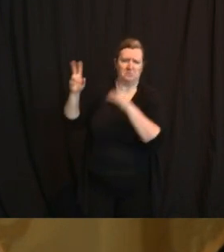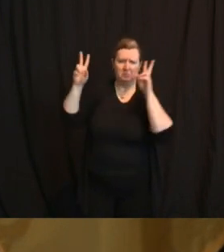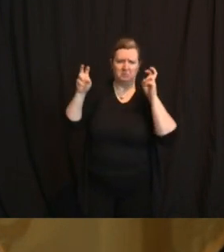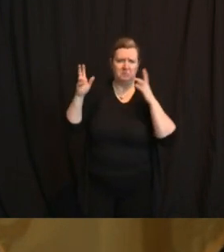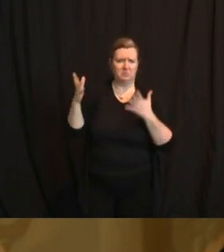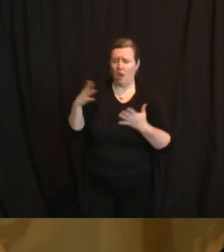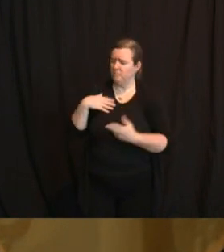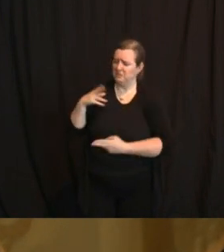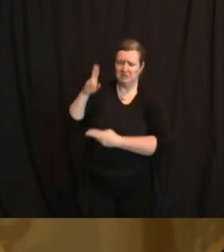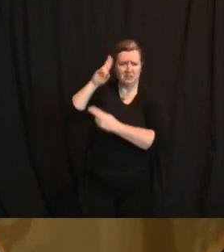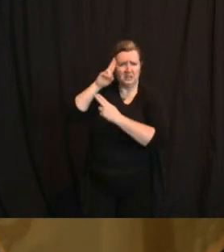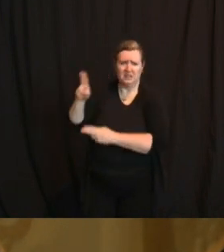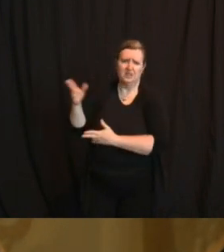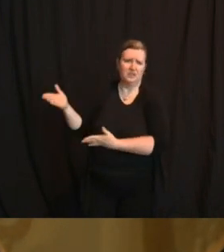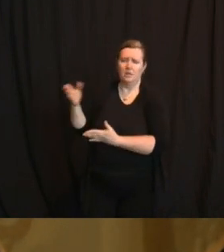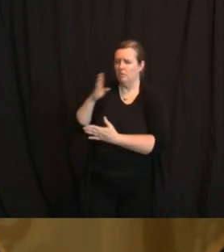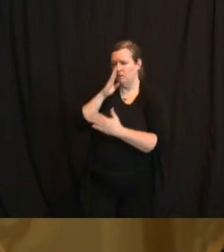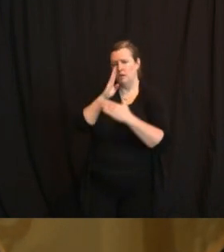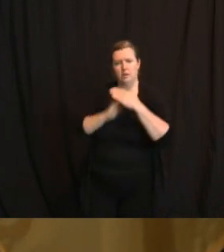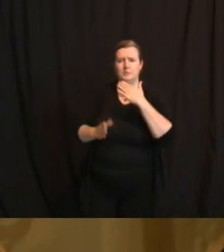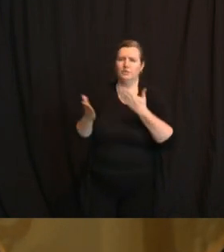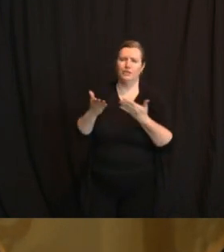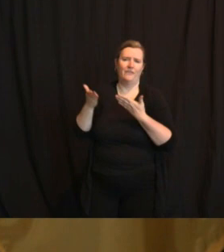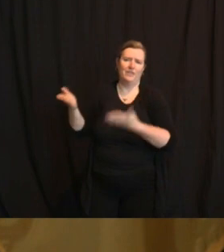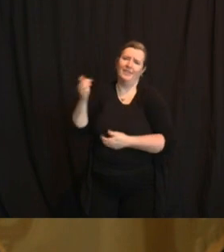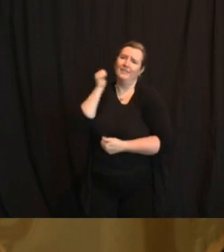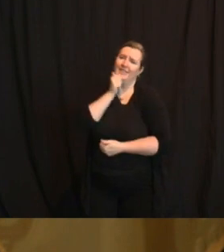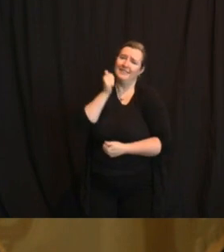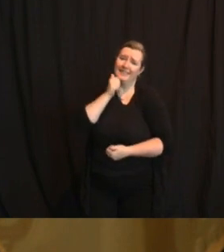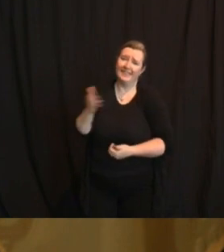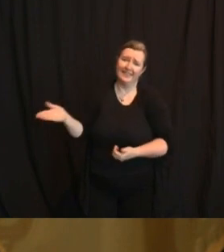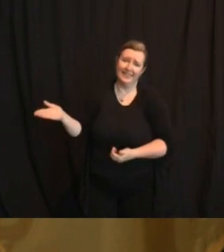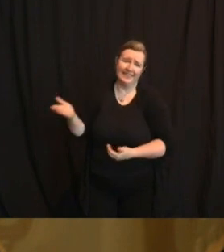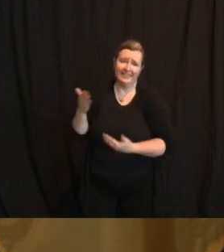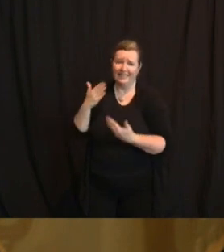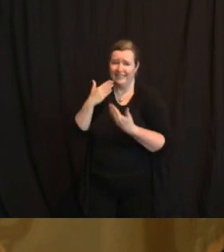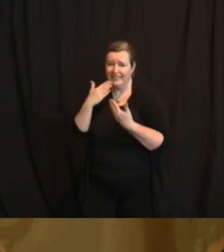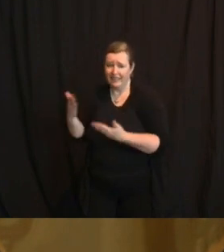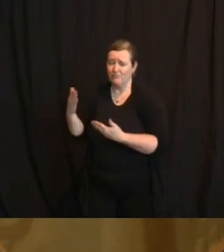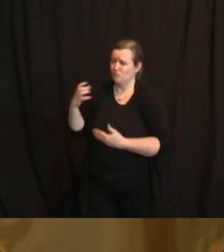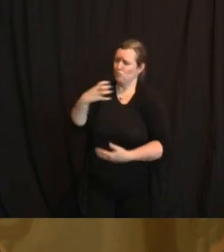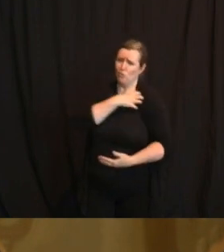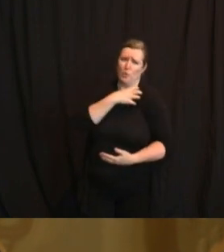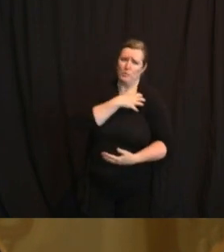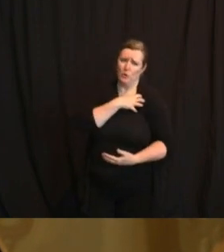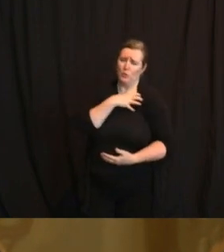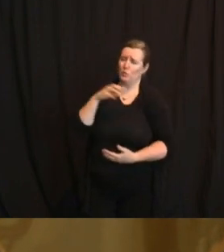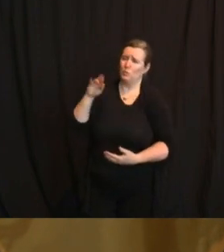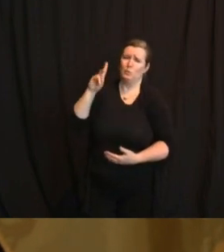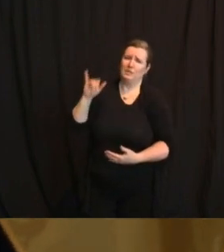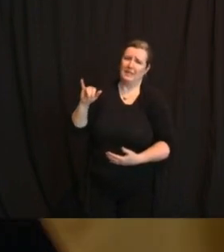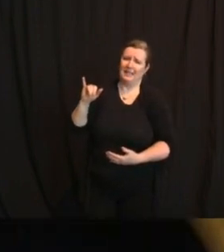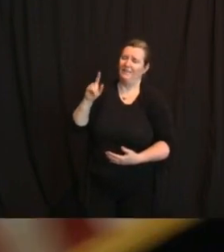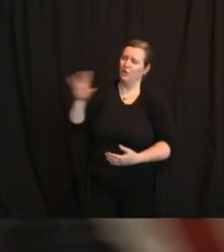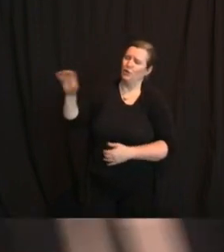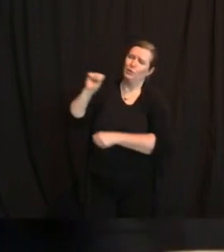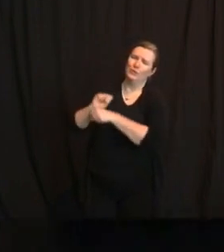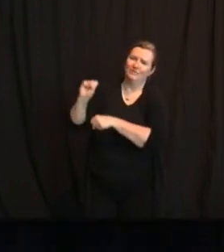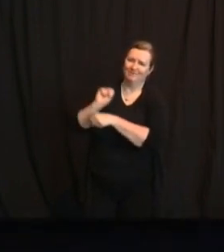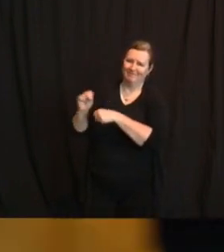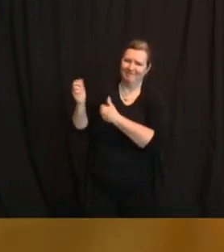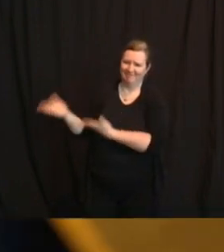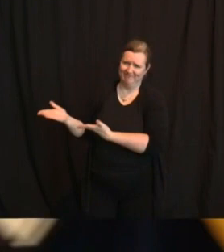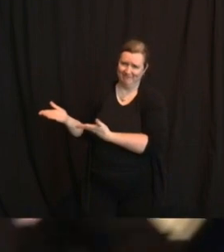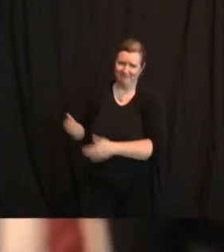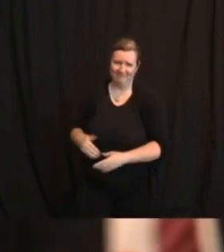honored and humbled to serve with her every day. So thank you, Trooper Judy, for doing what you do. Governor? That's